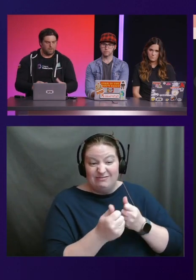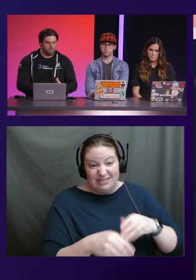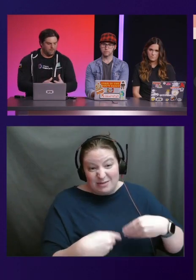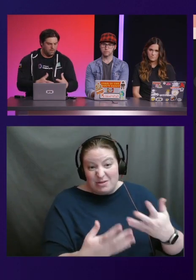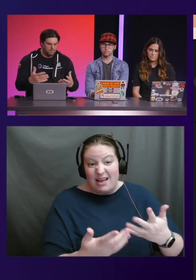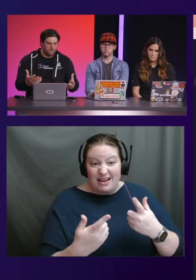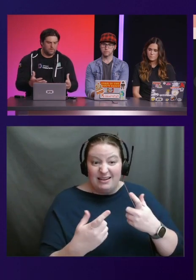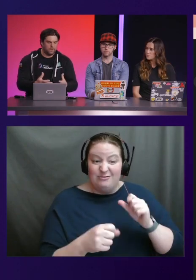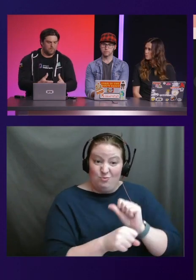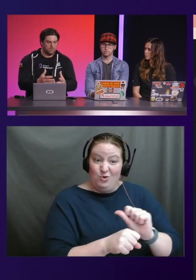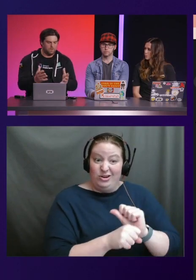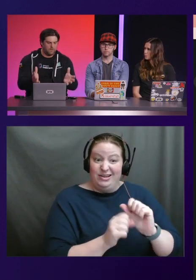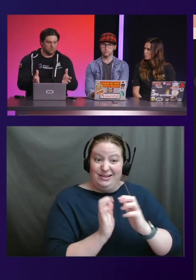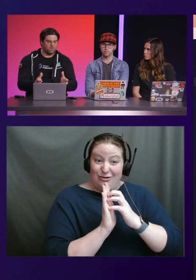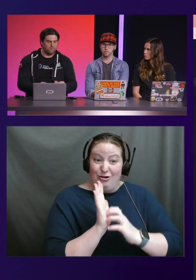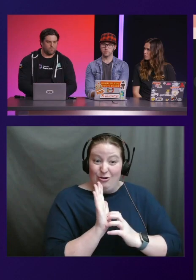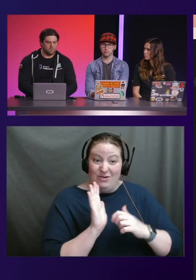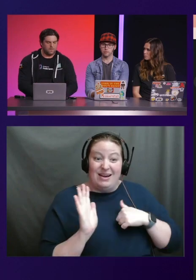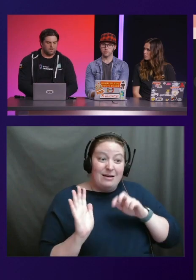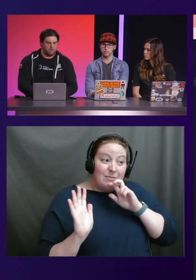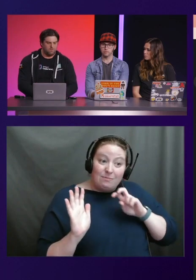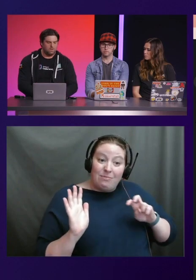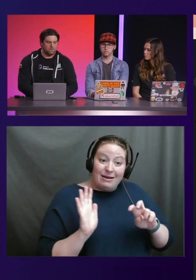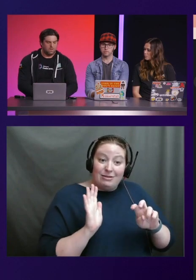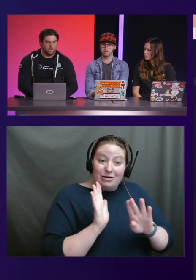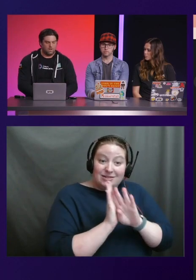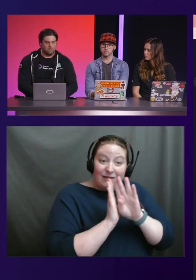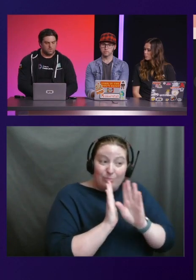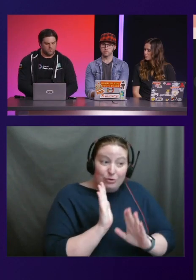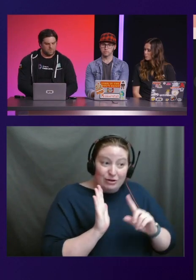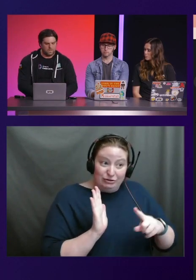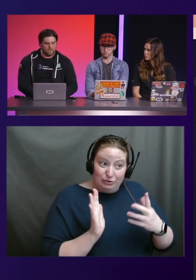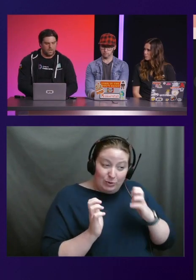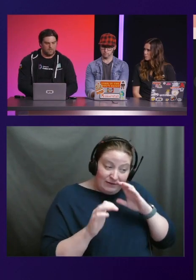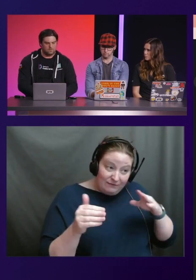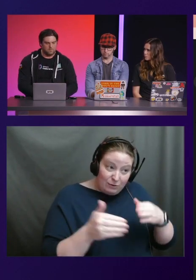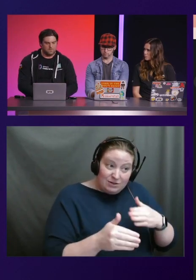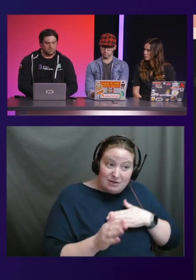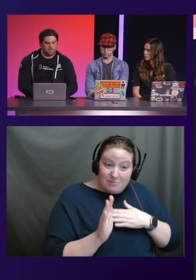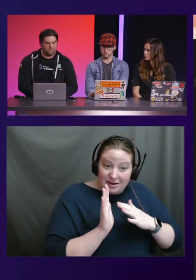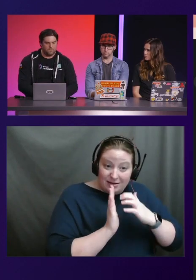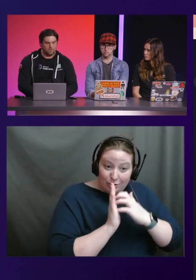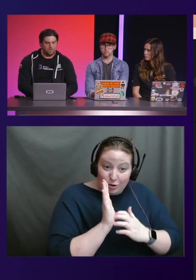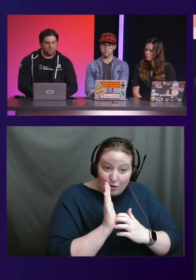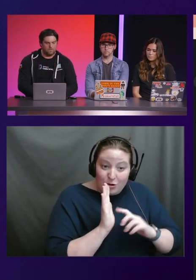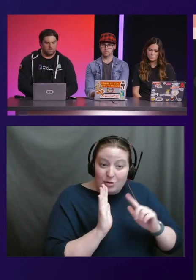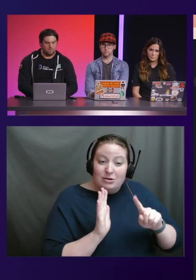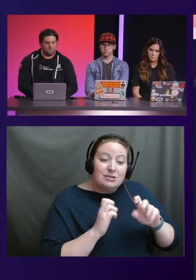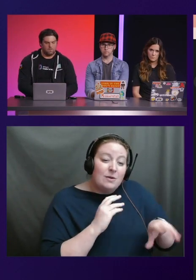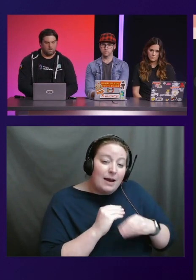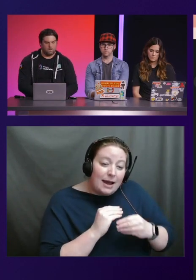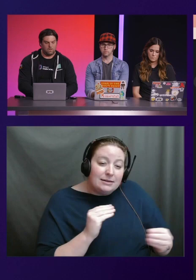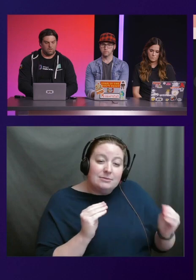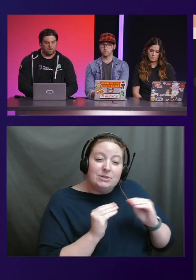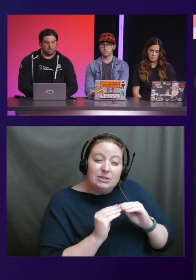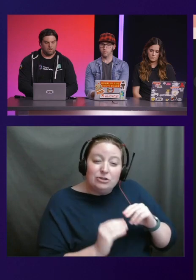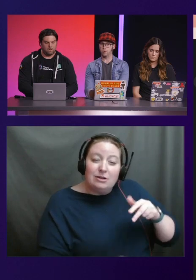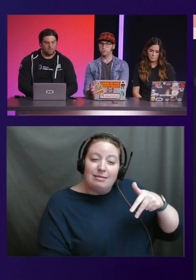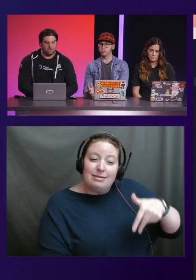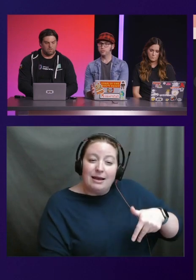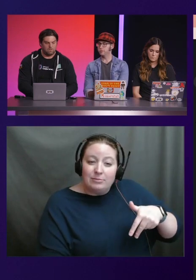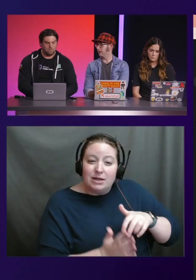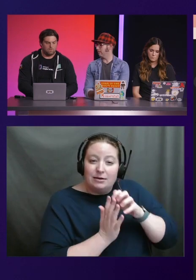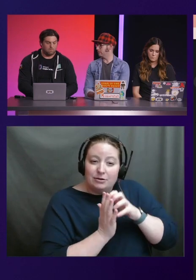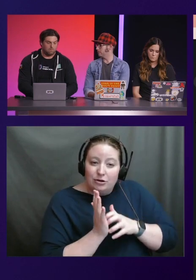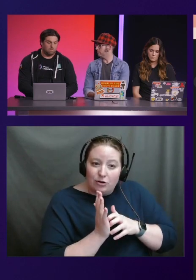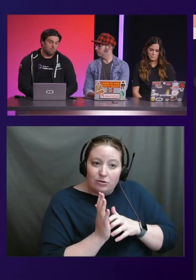am a Python developer. I just want to focus on my code. So we just have to add some additional Lambda code here. So I'll go in here. Or